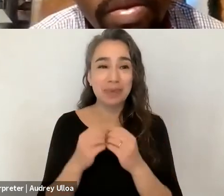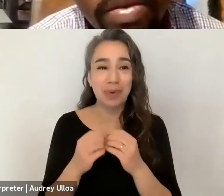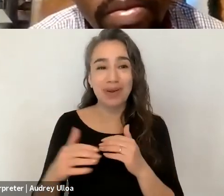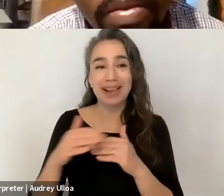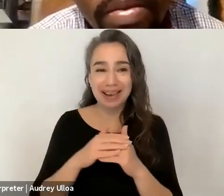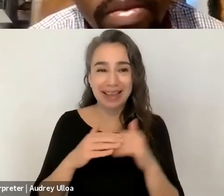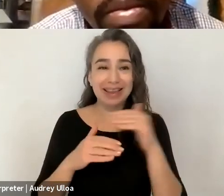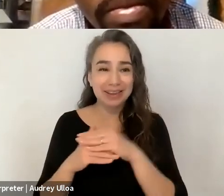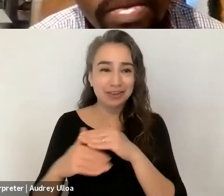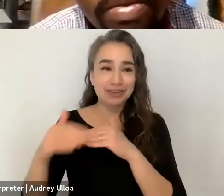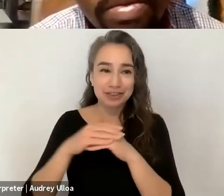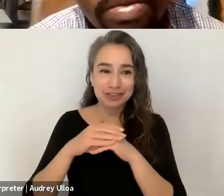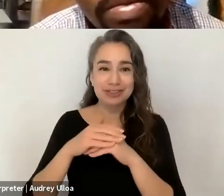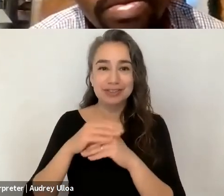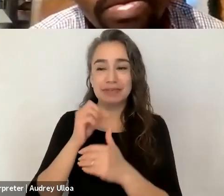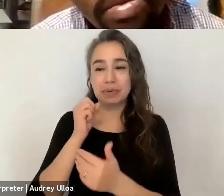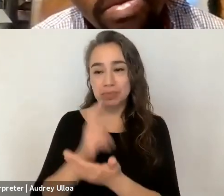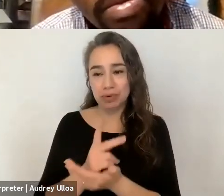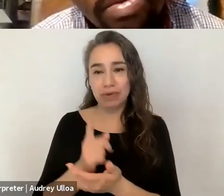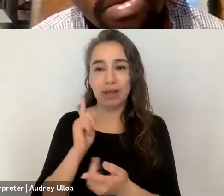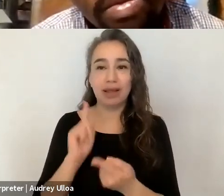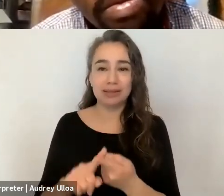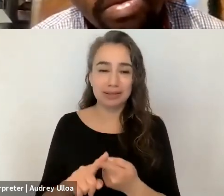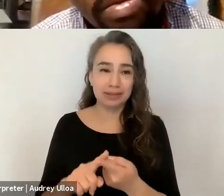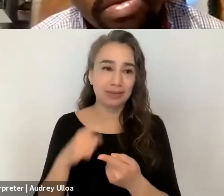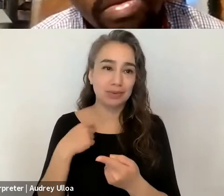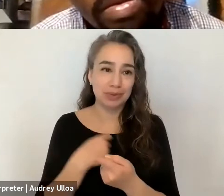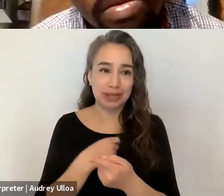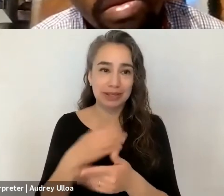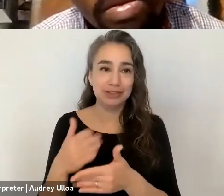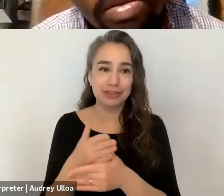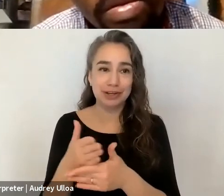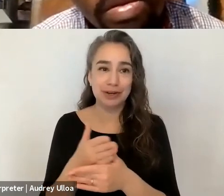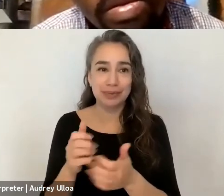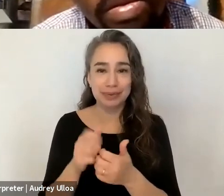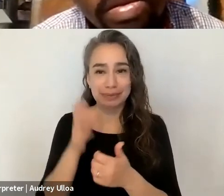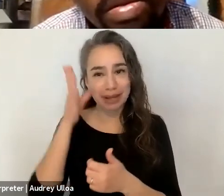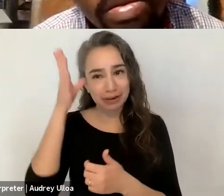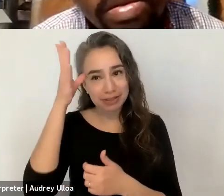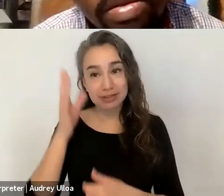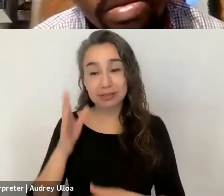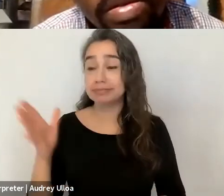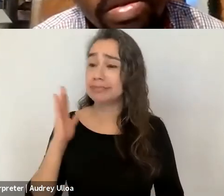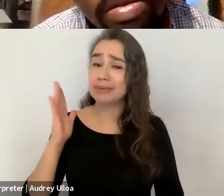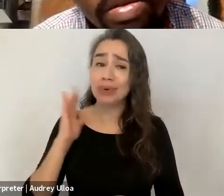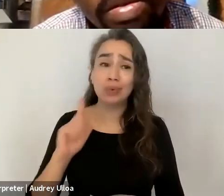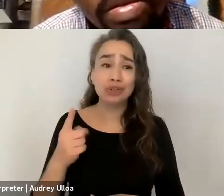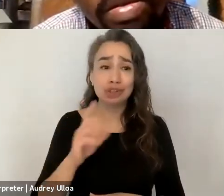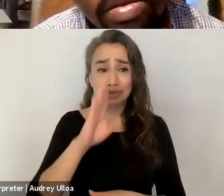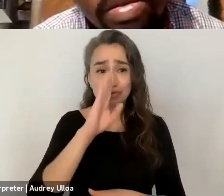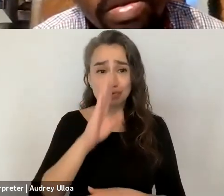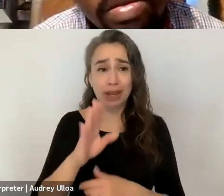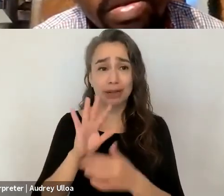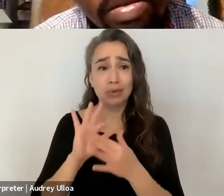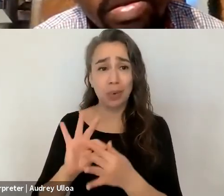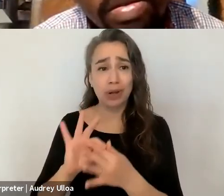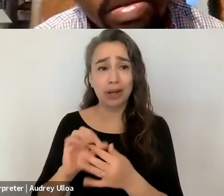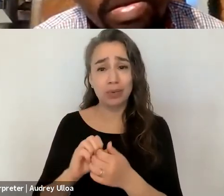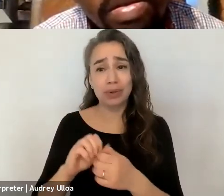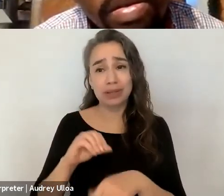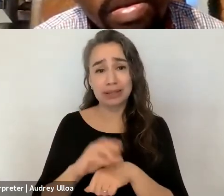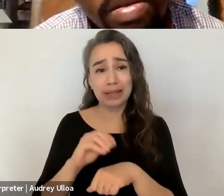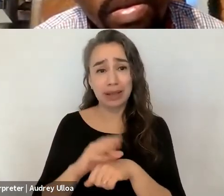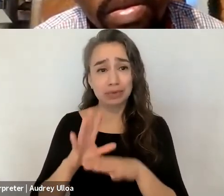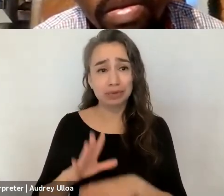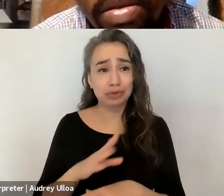before we can get that information to parents. So before we would just coordinate directly with counselors and